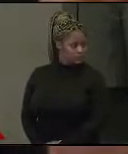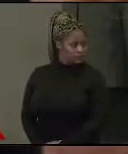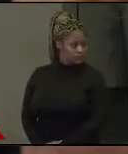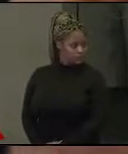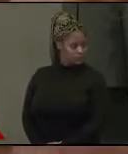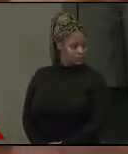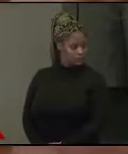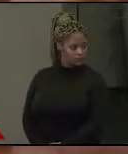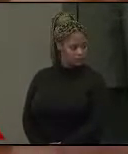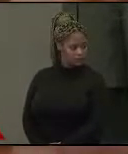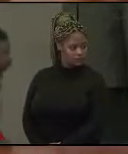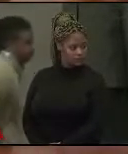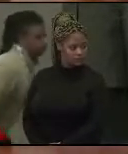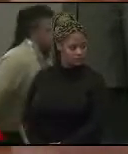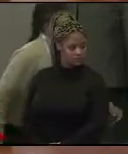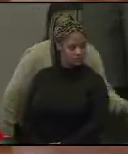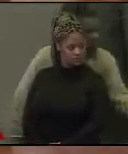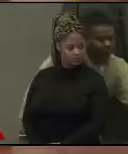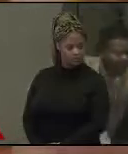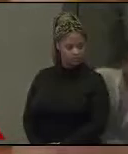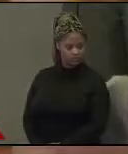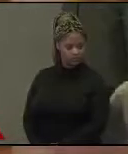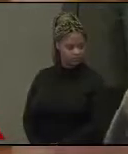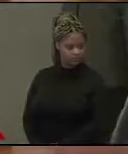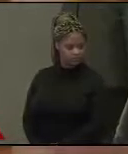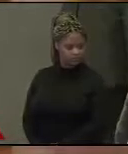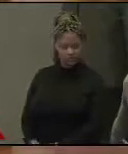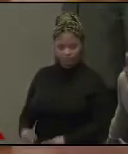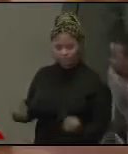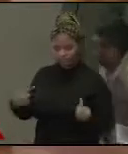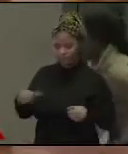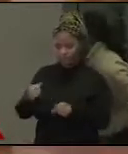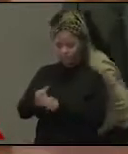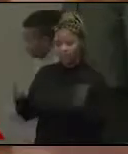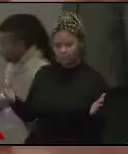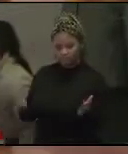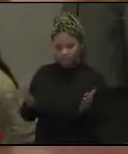Yes, the only thing that is remaining is that we accompany her to her seat.